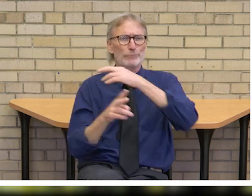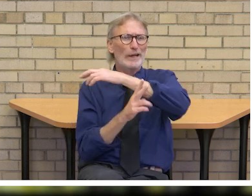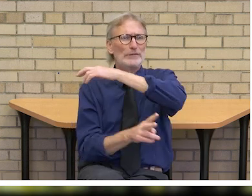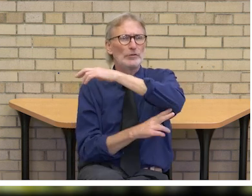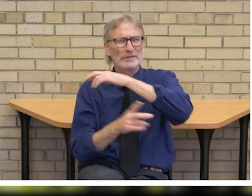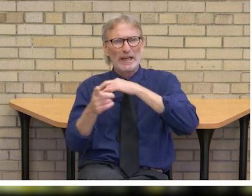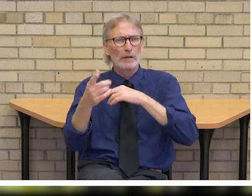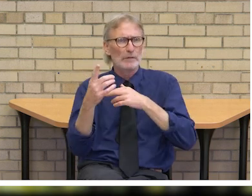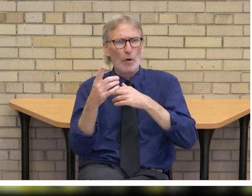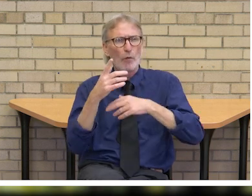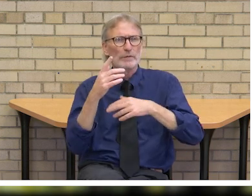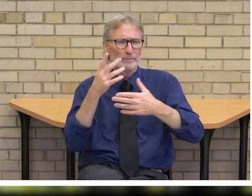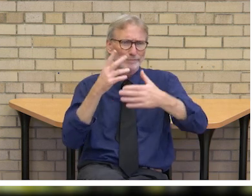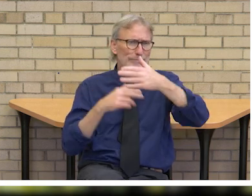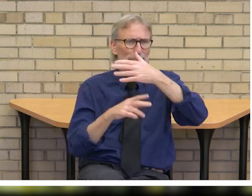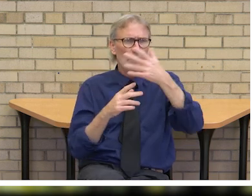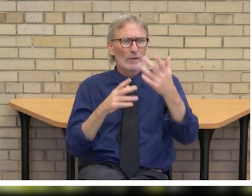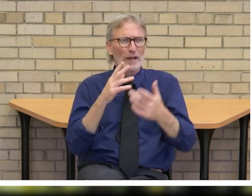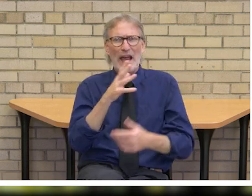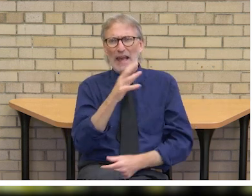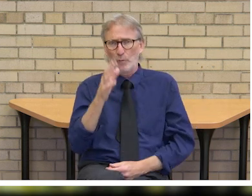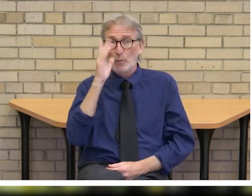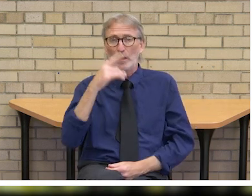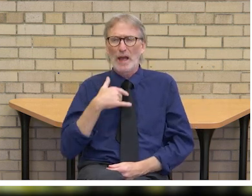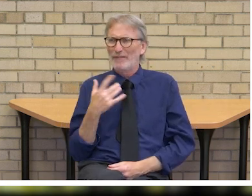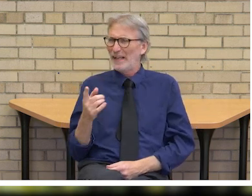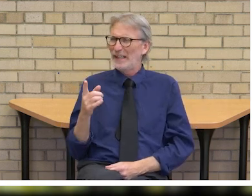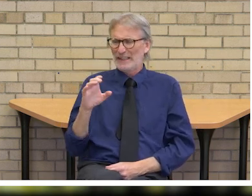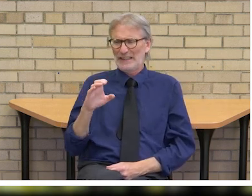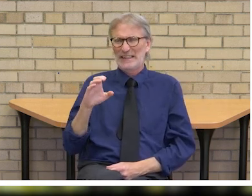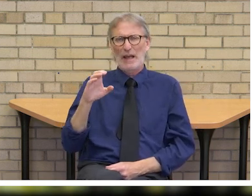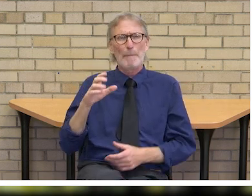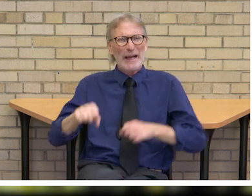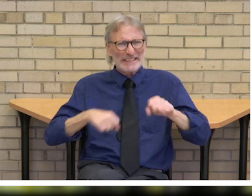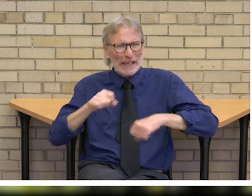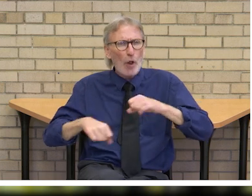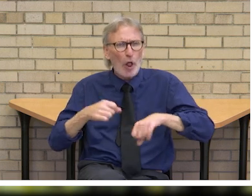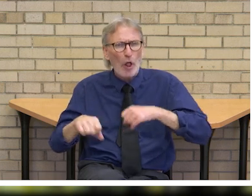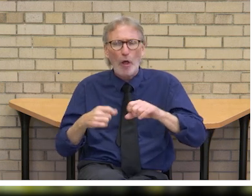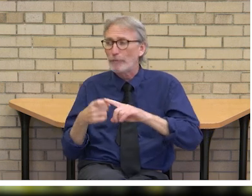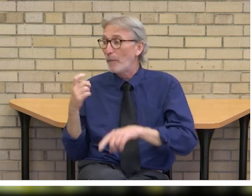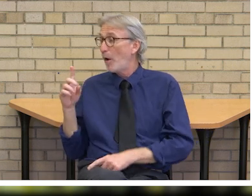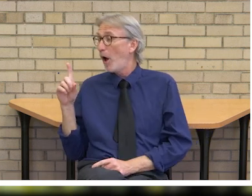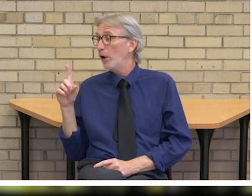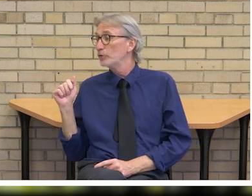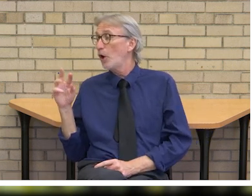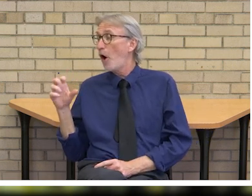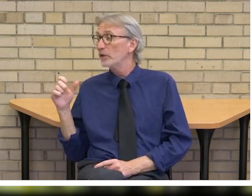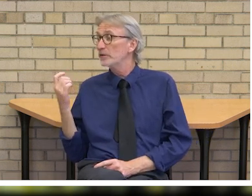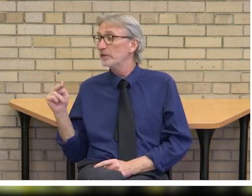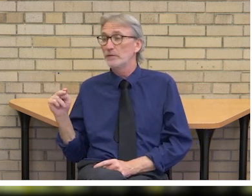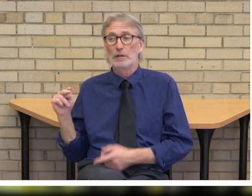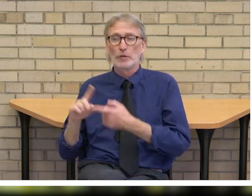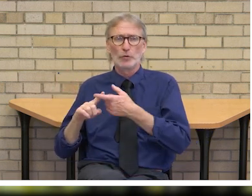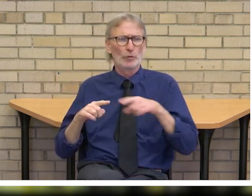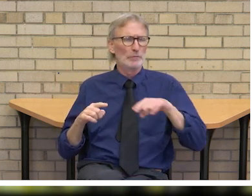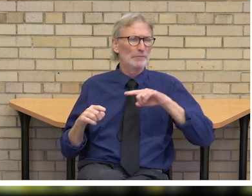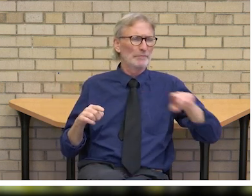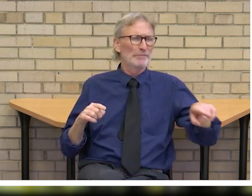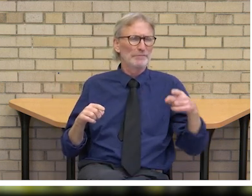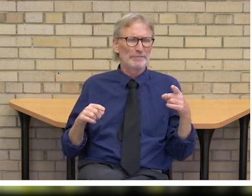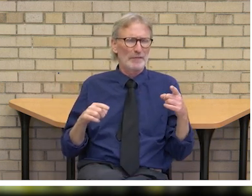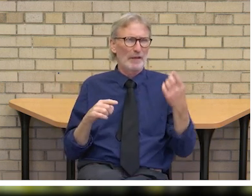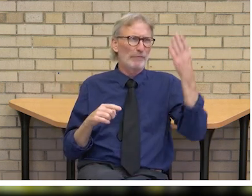And we are incorporating a cycle track that will extend from Dawson Street to the tie-in in